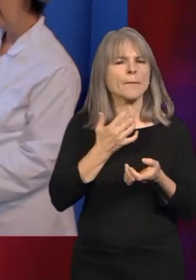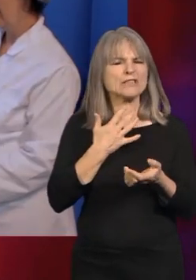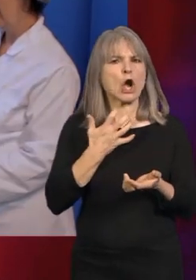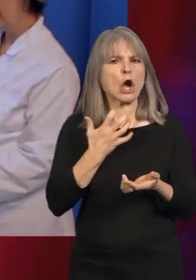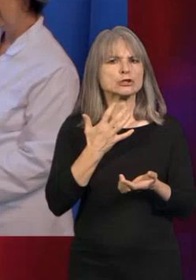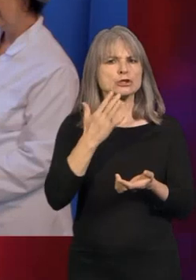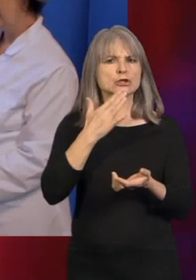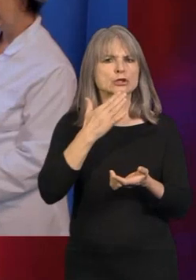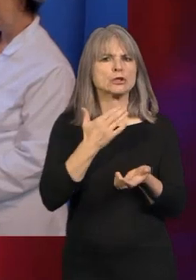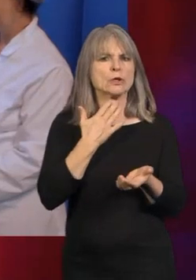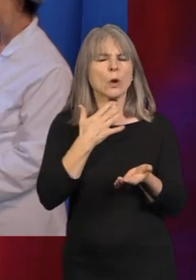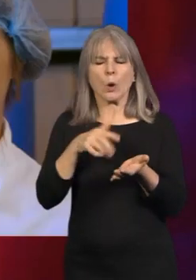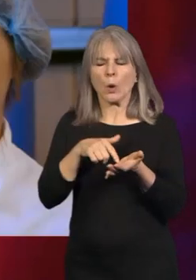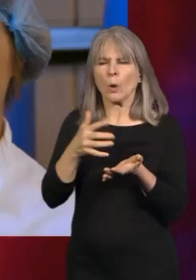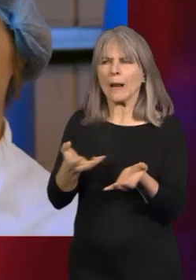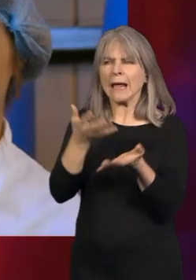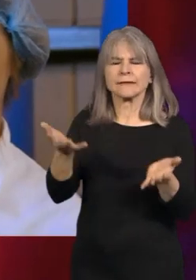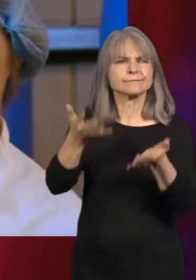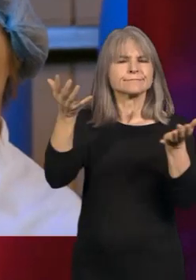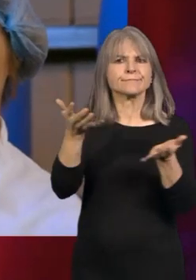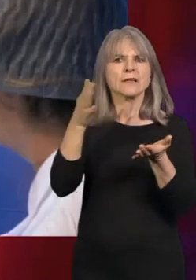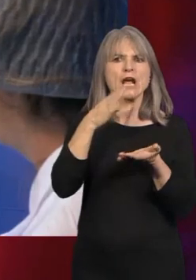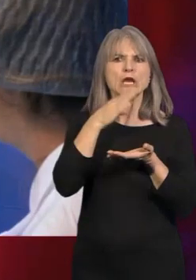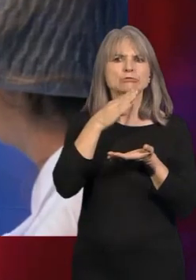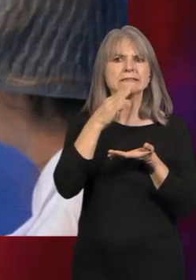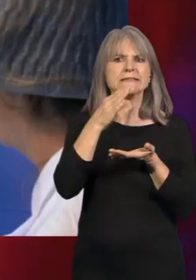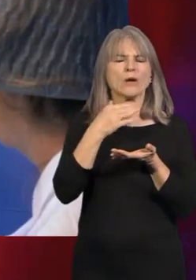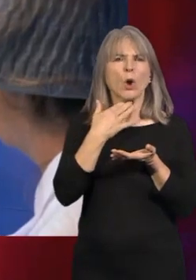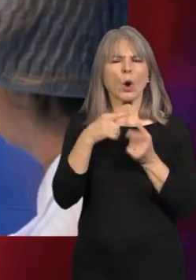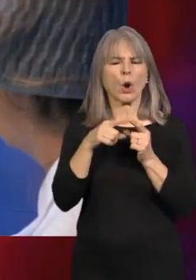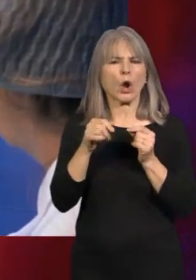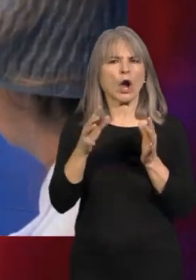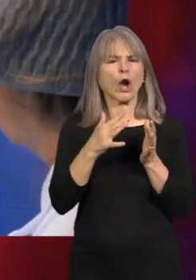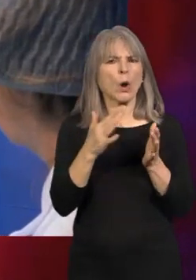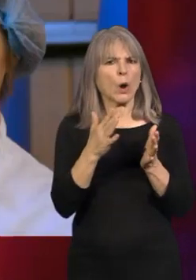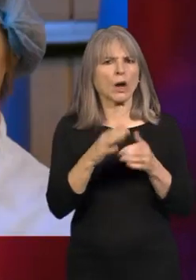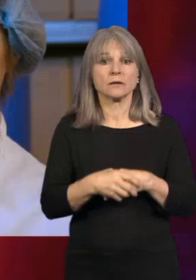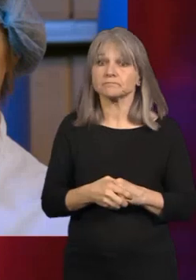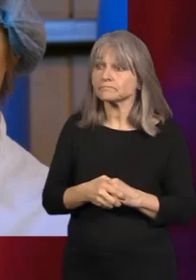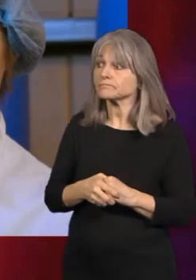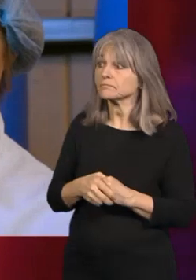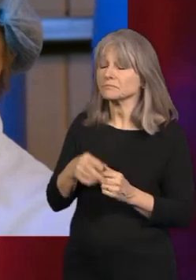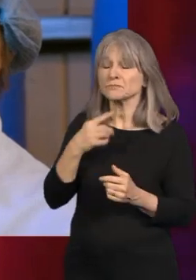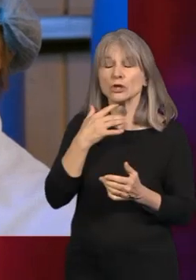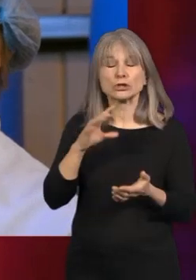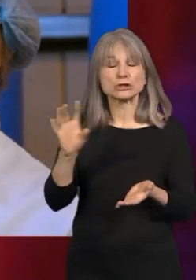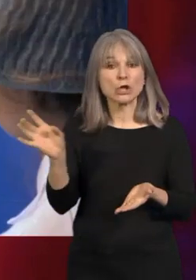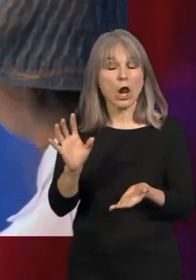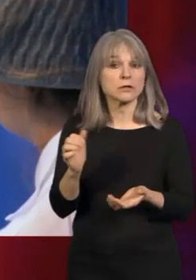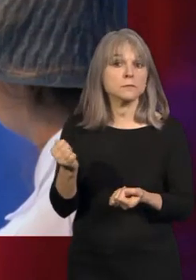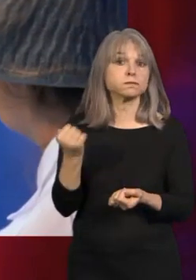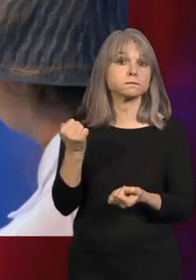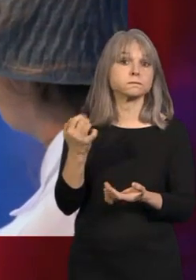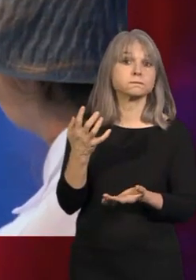It's got the taste of slightly of a curry leaf, but lots and lots of salt. Unbelievable amounts of salt, Yeah. but not sodium salt.